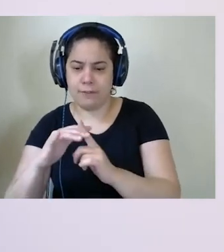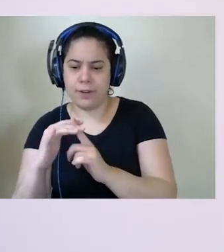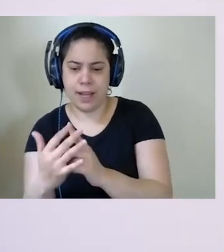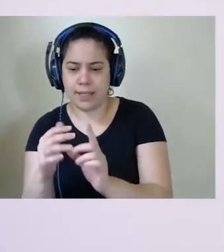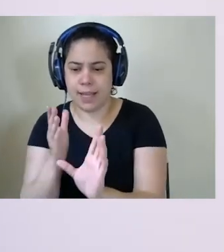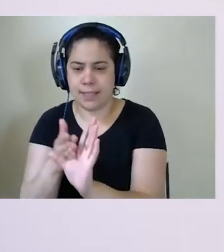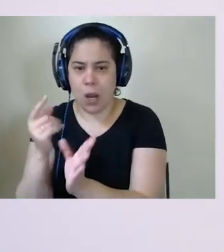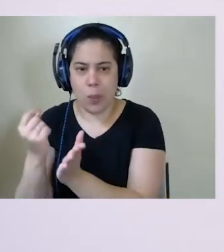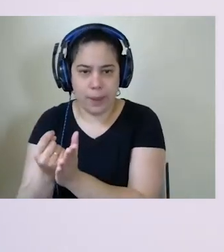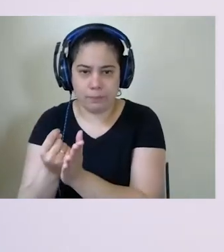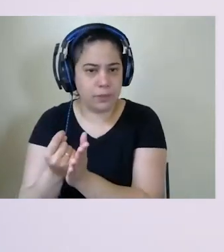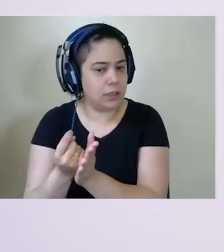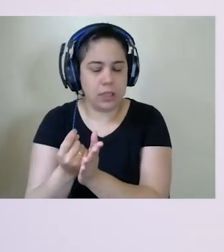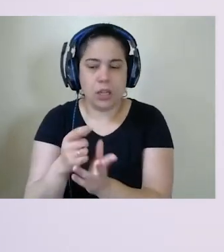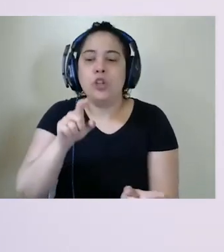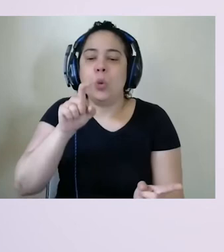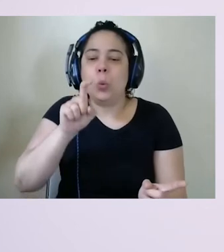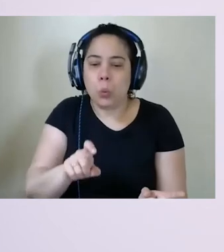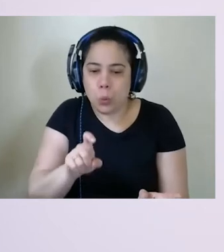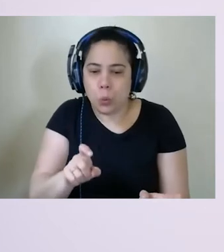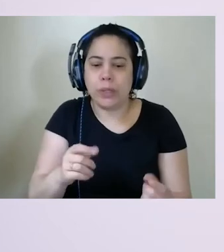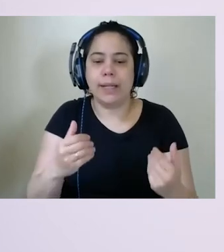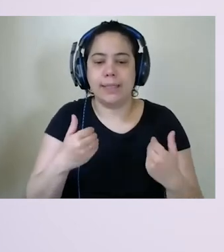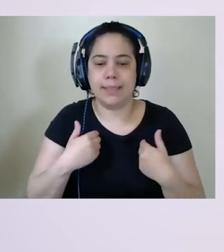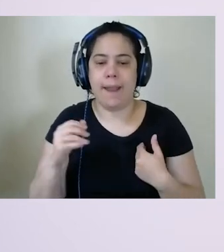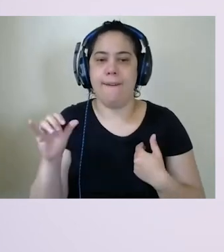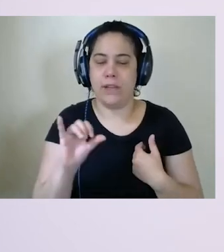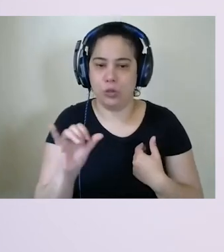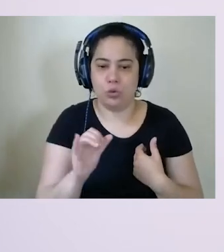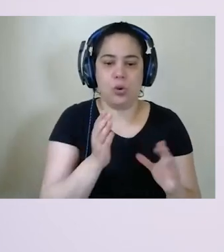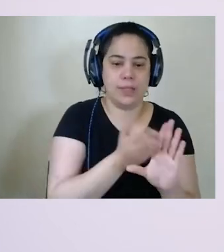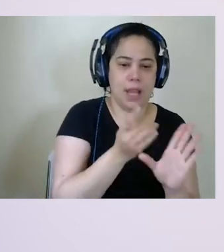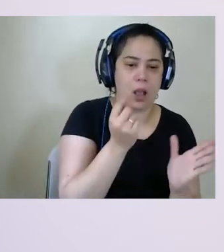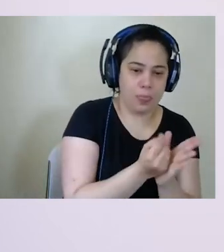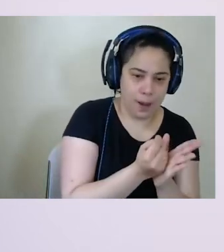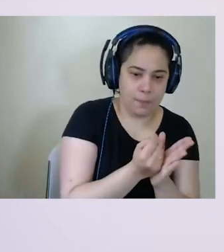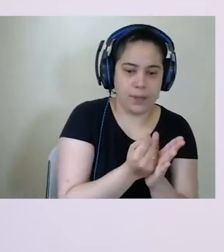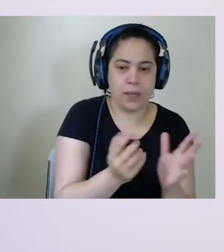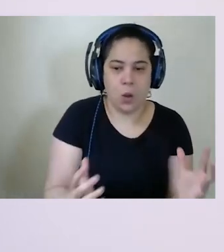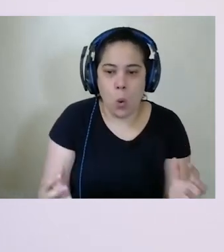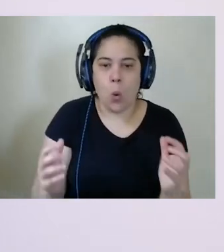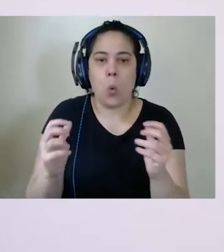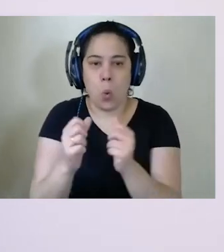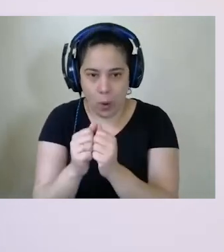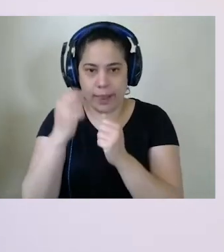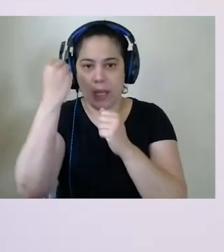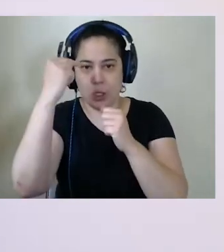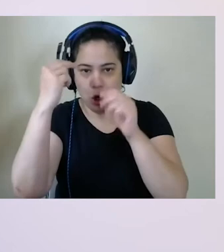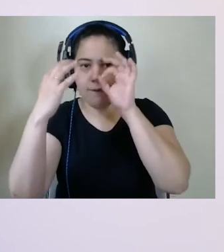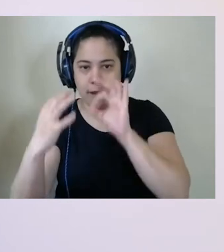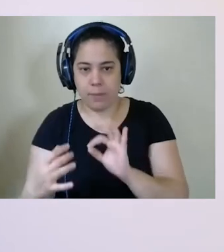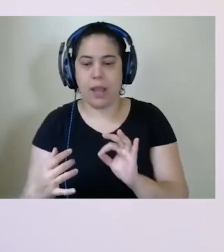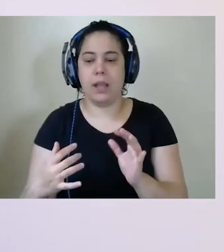need to have, we're talking about developing a sense of self and other. We have to